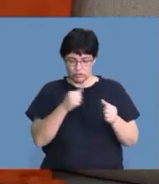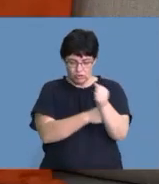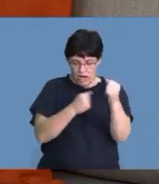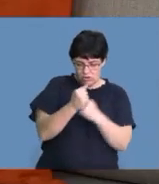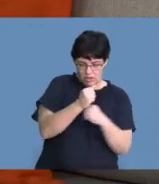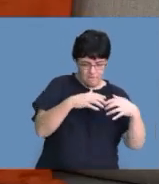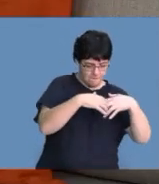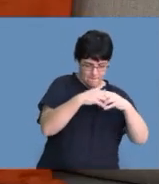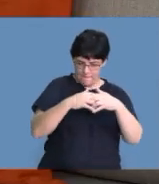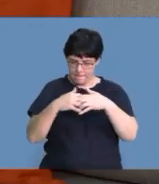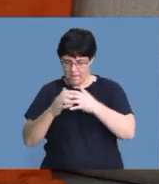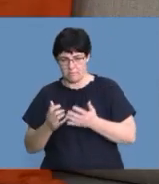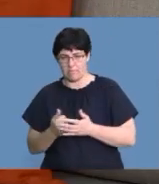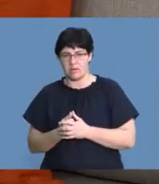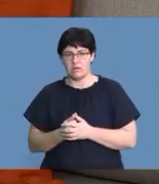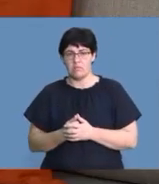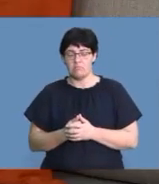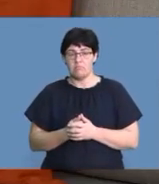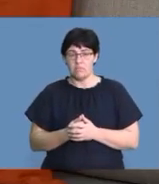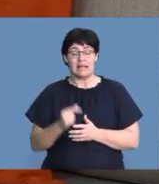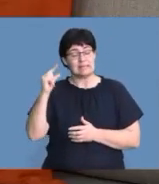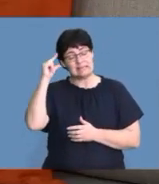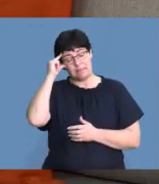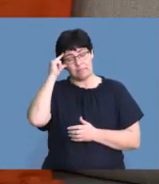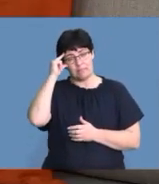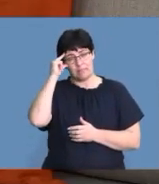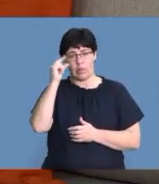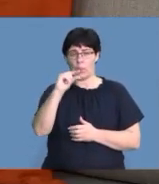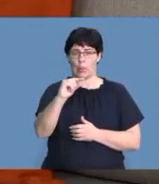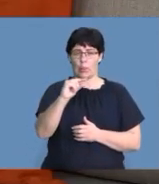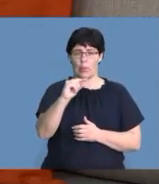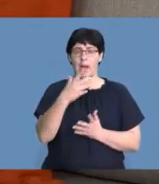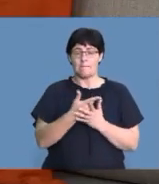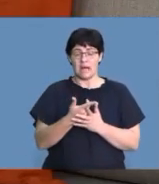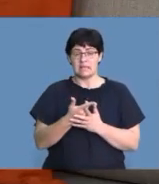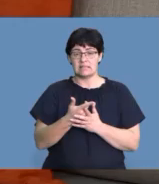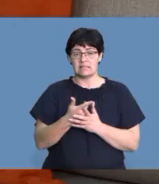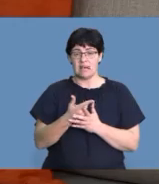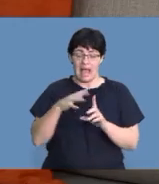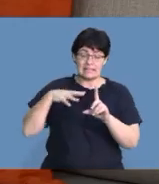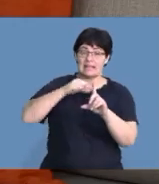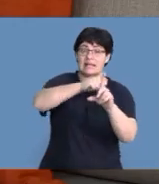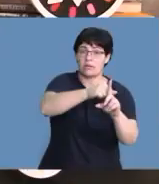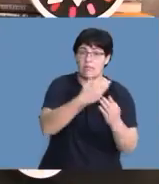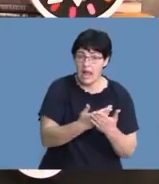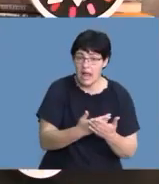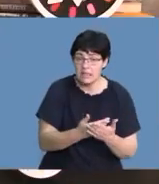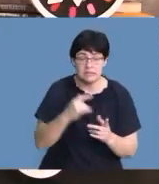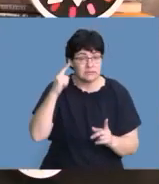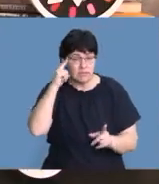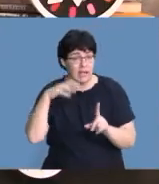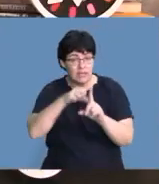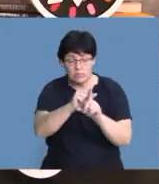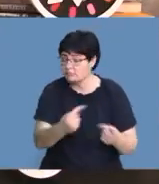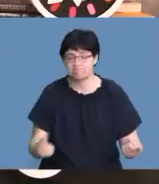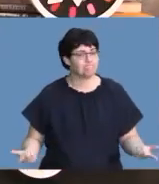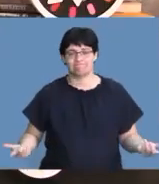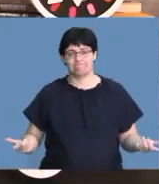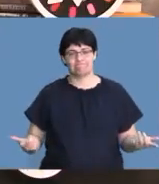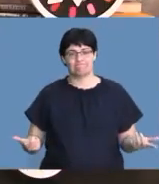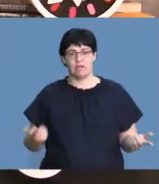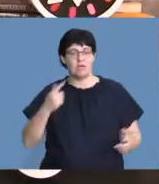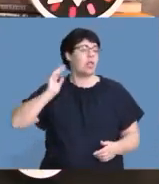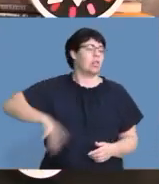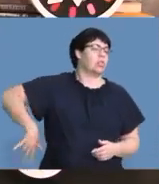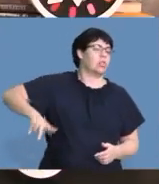life. You can't catch up on sleep if you're going to just keep on, time over time, losing sleep